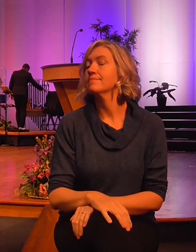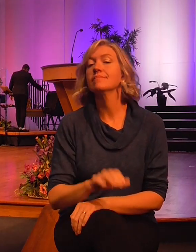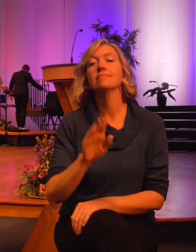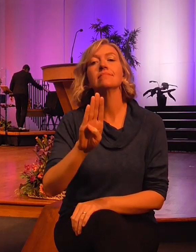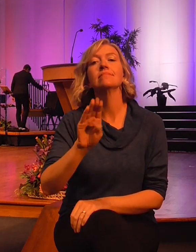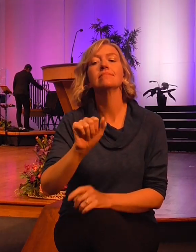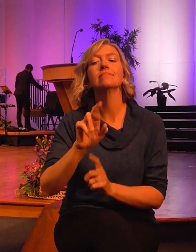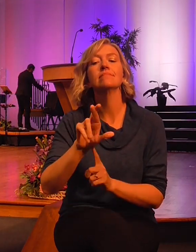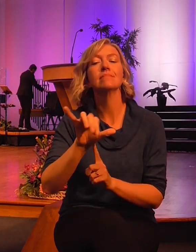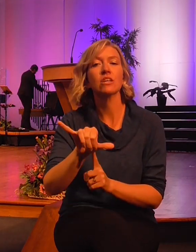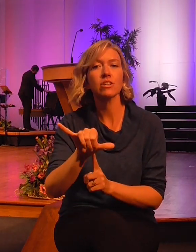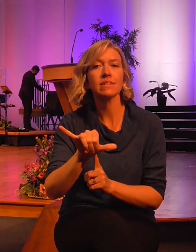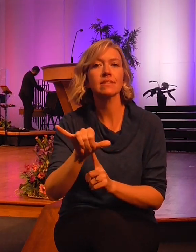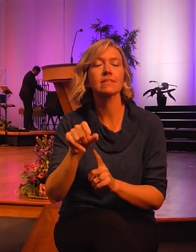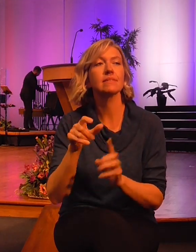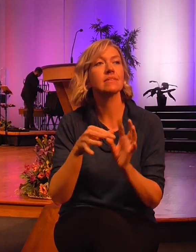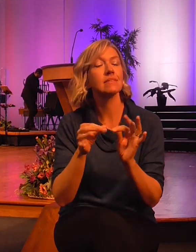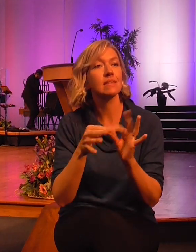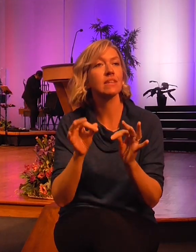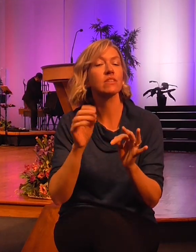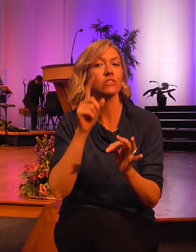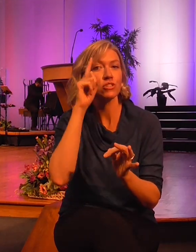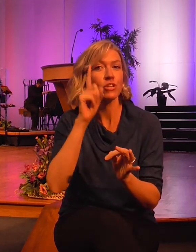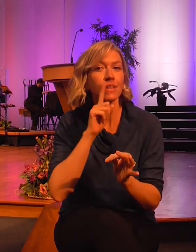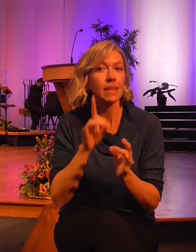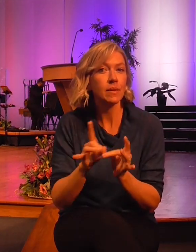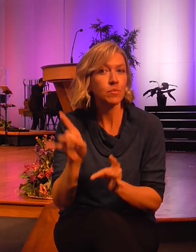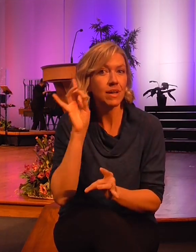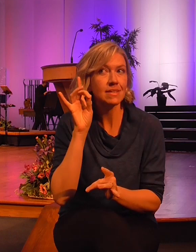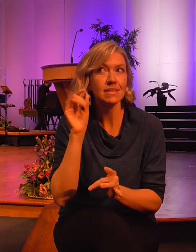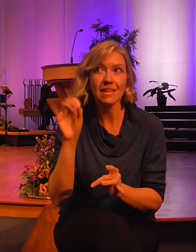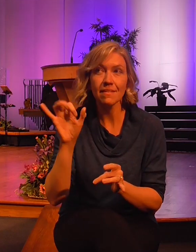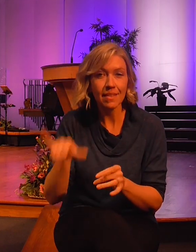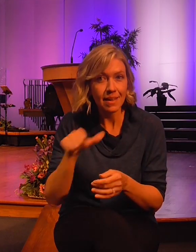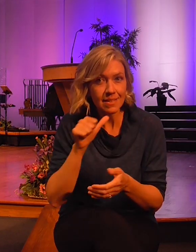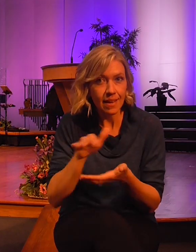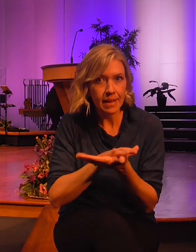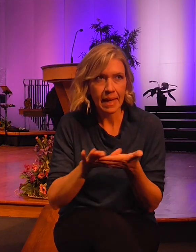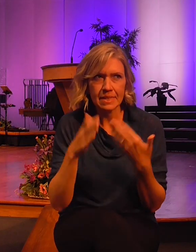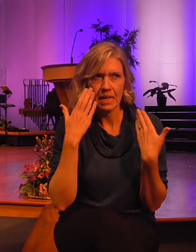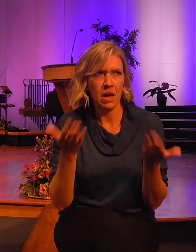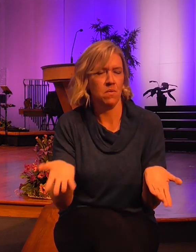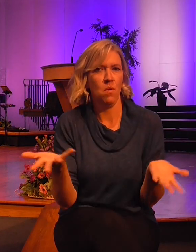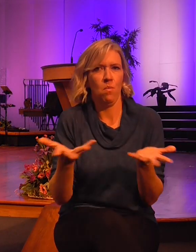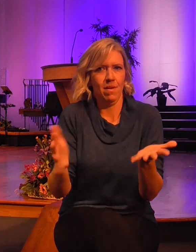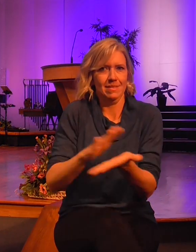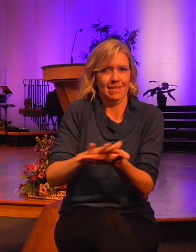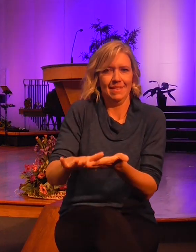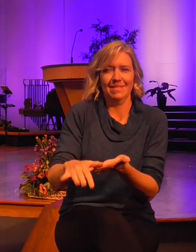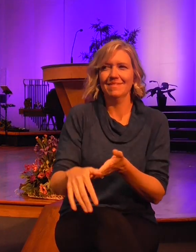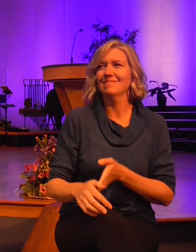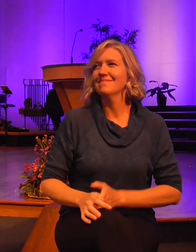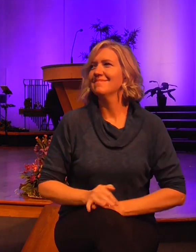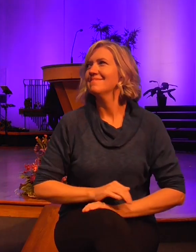Barry Ebert singing Surely the Presence. If this isn't nice, I don't know what is.